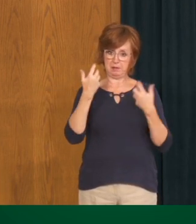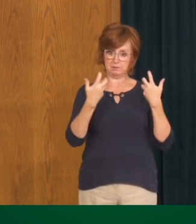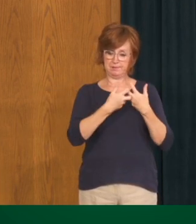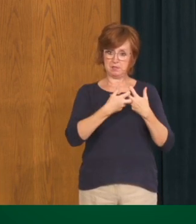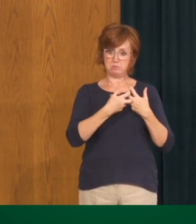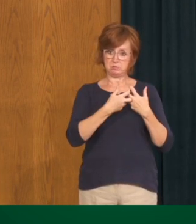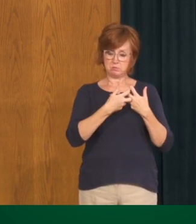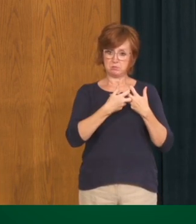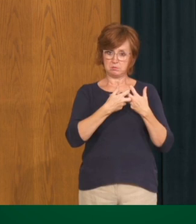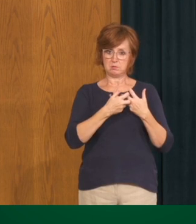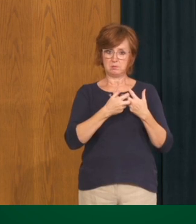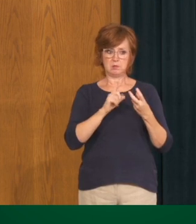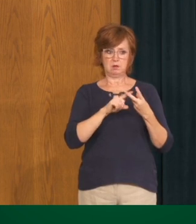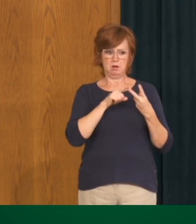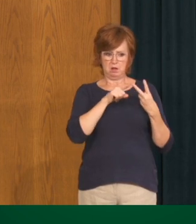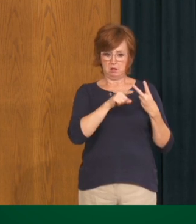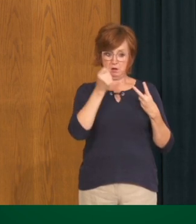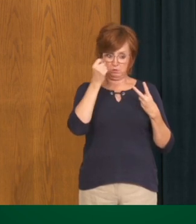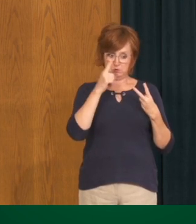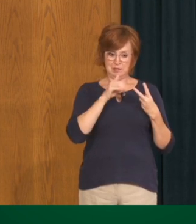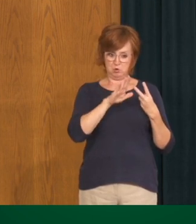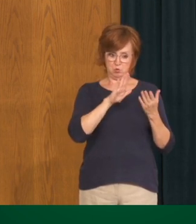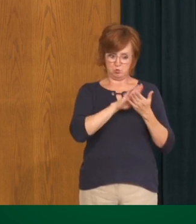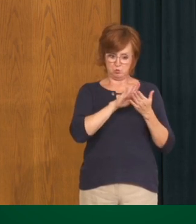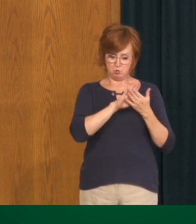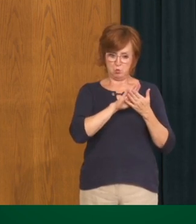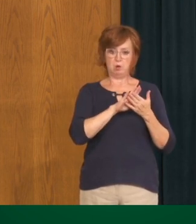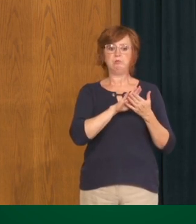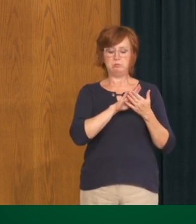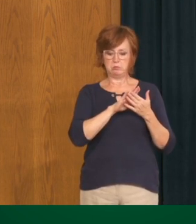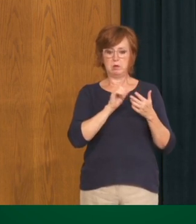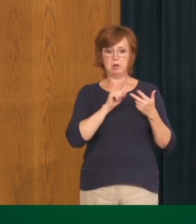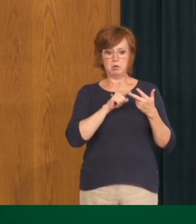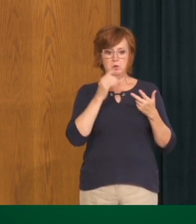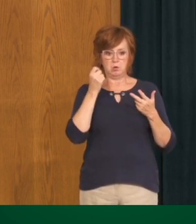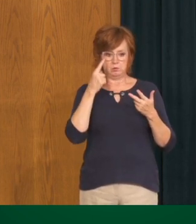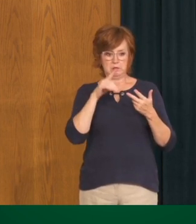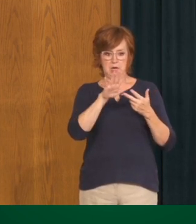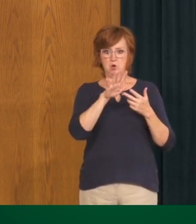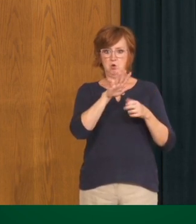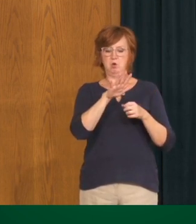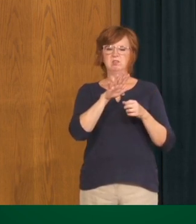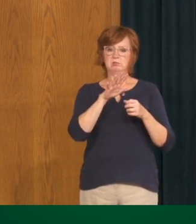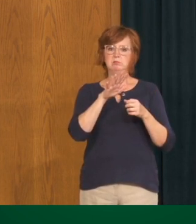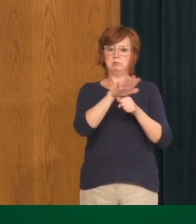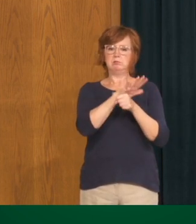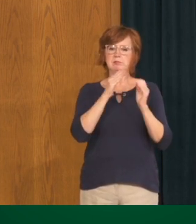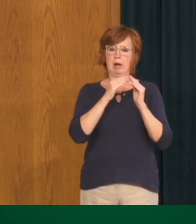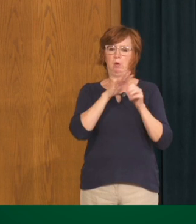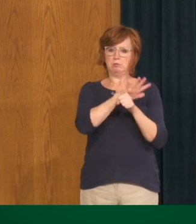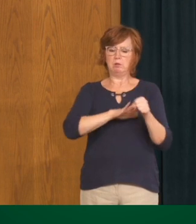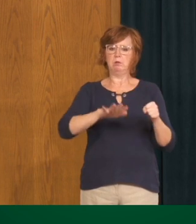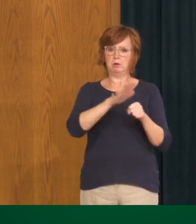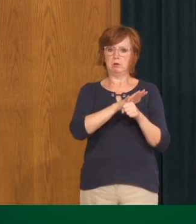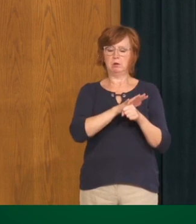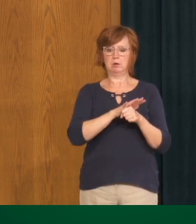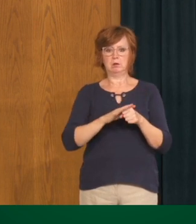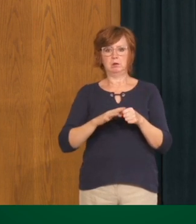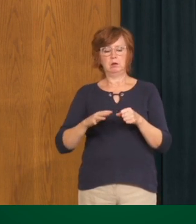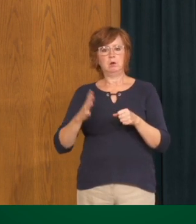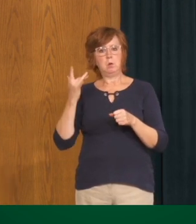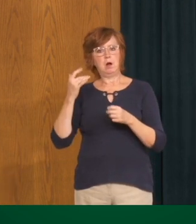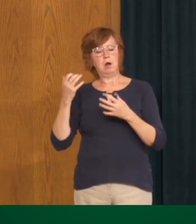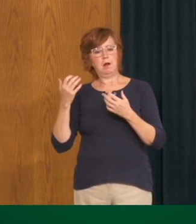respect to the realities in their classrooms and in their schools. So while we know there's a number of school divisions that have expressed an interest in